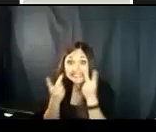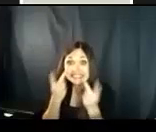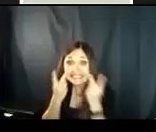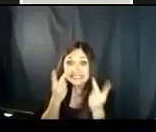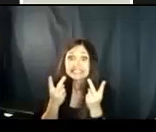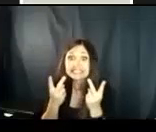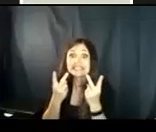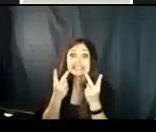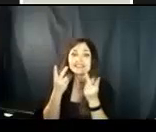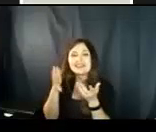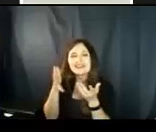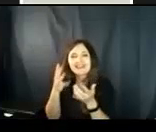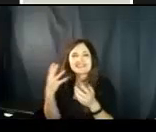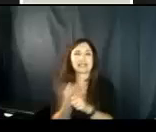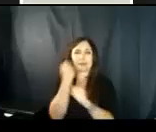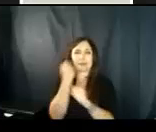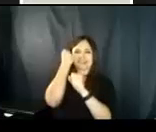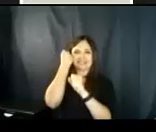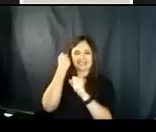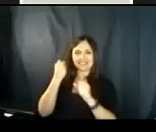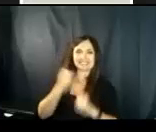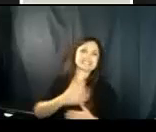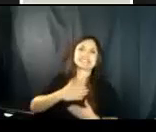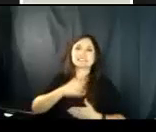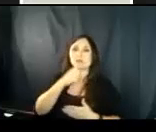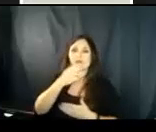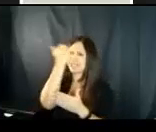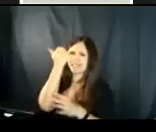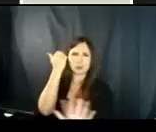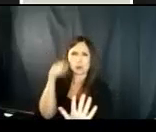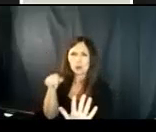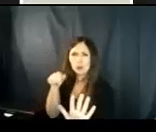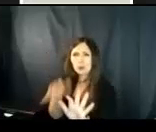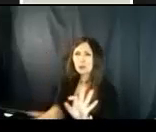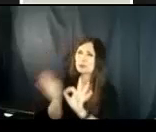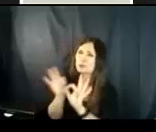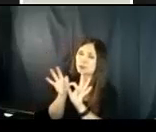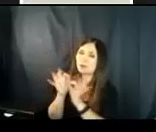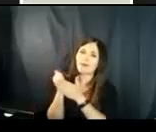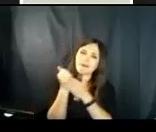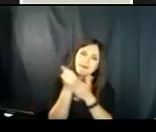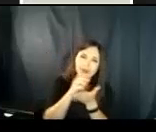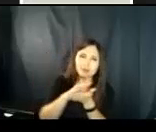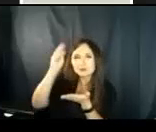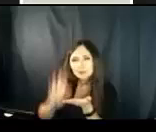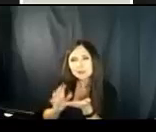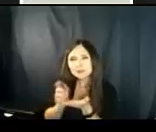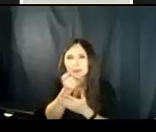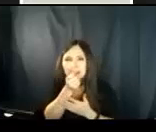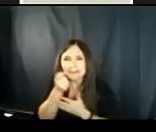kind of celebrate. So let's not forget about that, because again, that is going to help your students. Those little